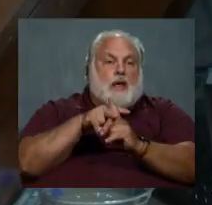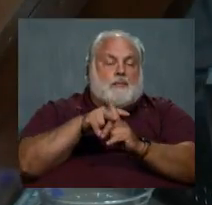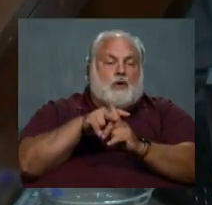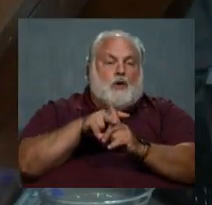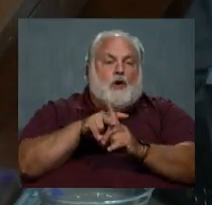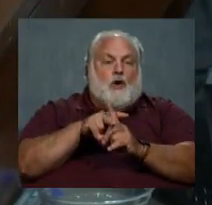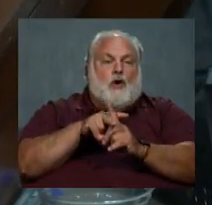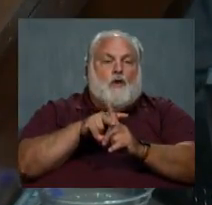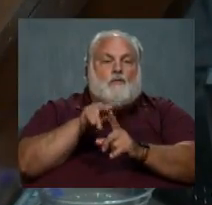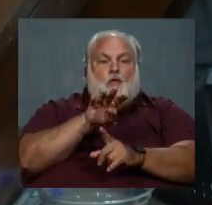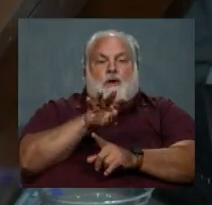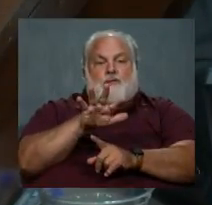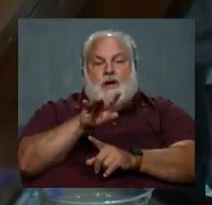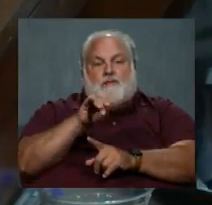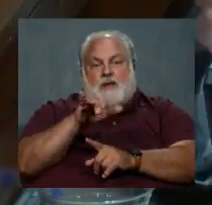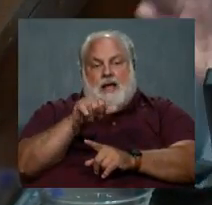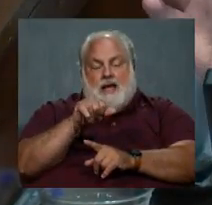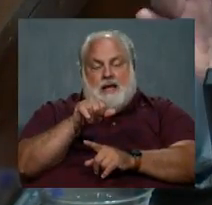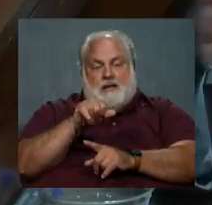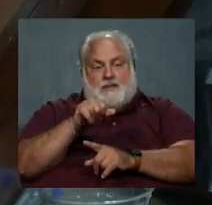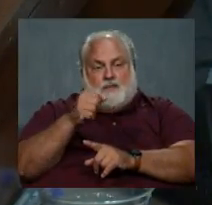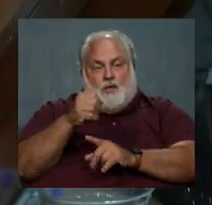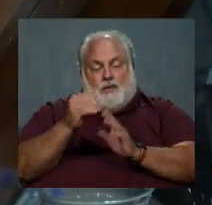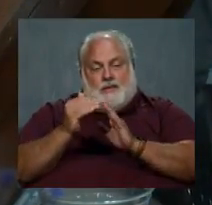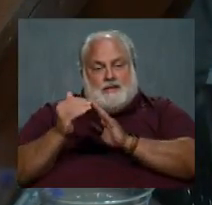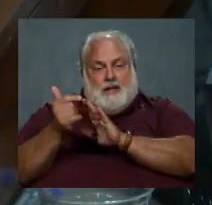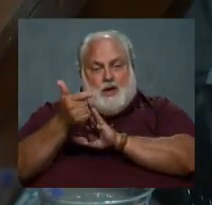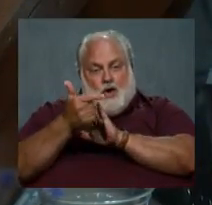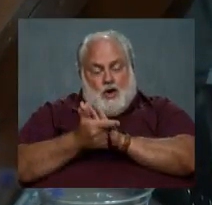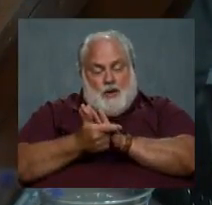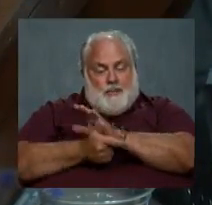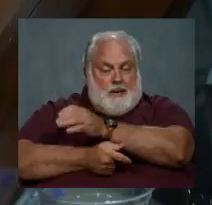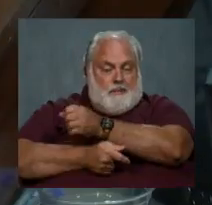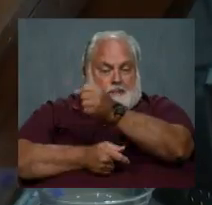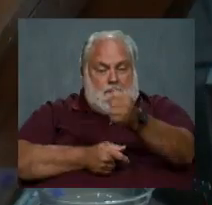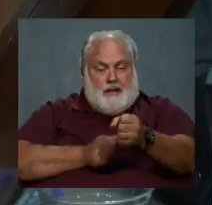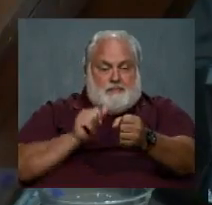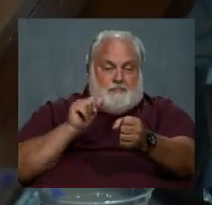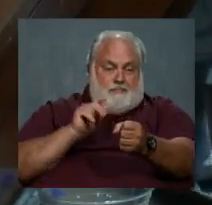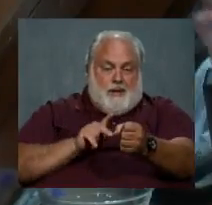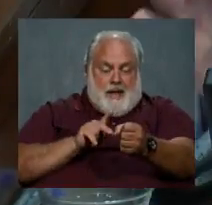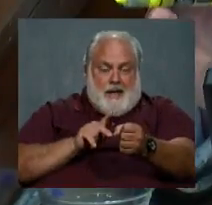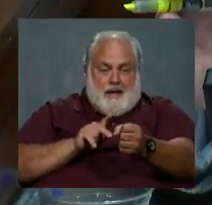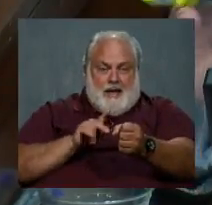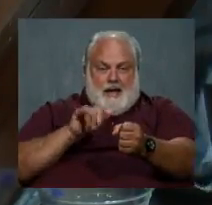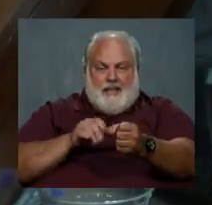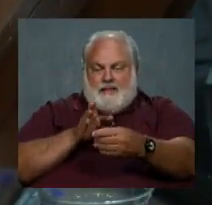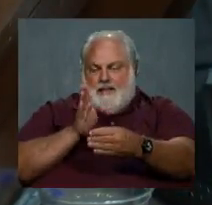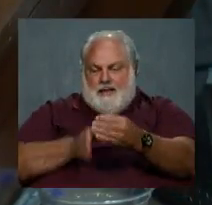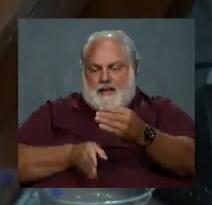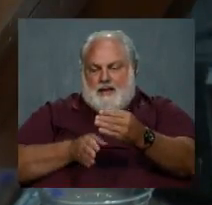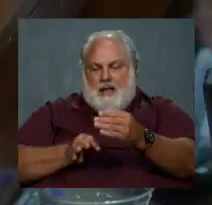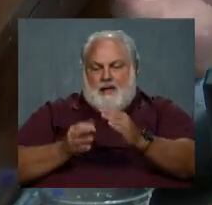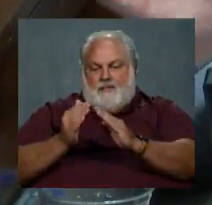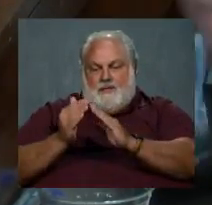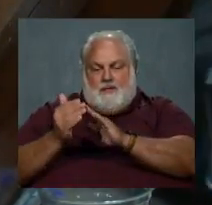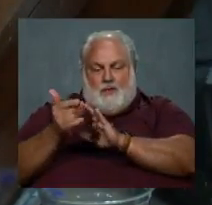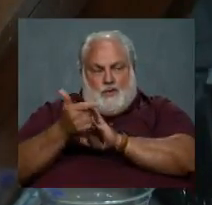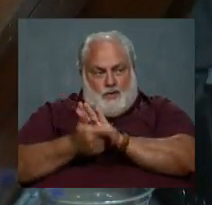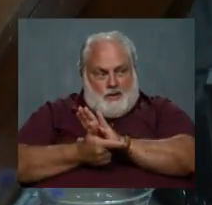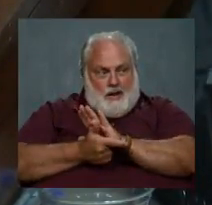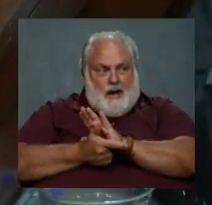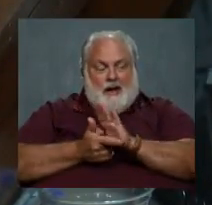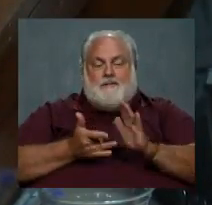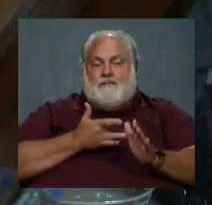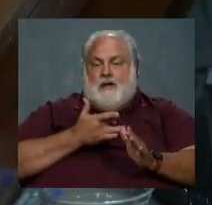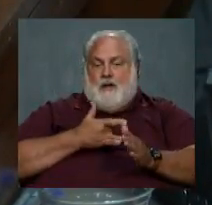is the 45th day. So this ordinance not being placed back on the agenda means that's the end of the ordinance. And I get the